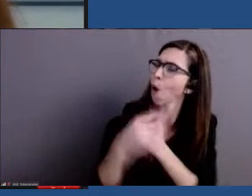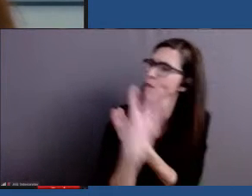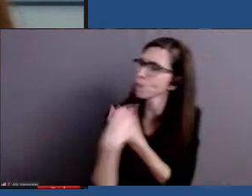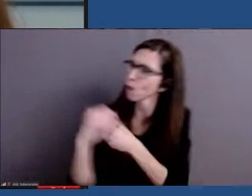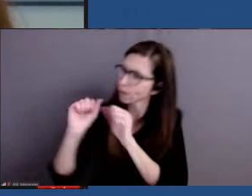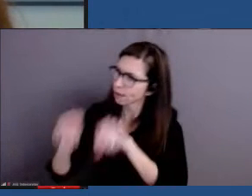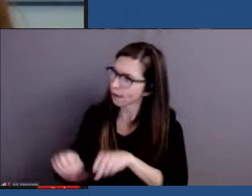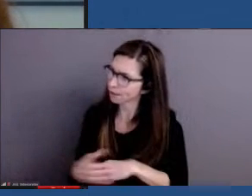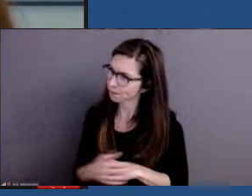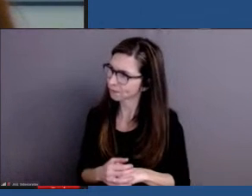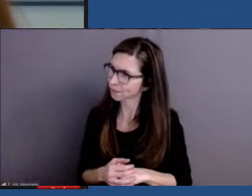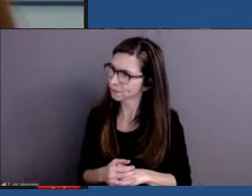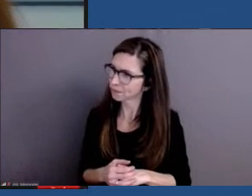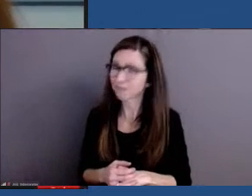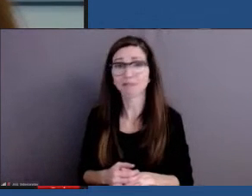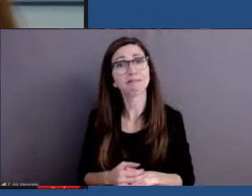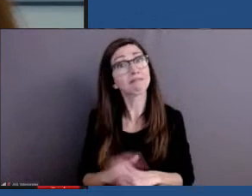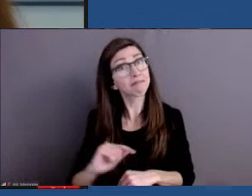Megan?